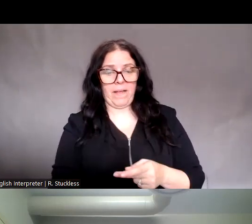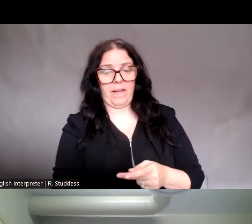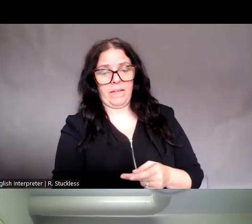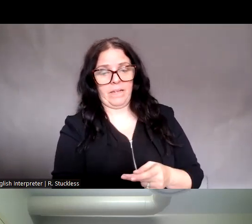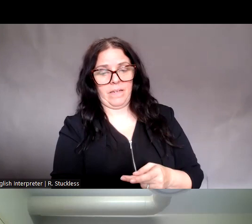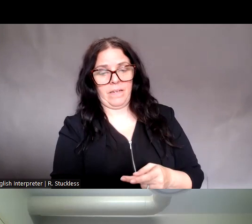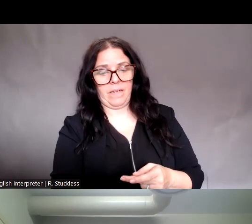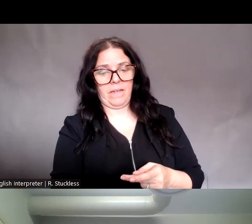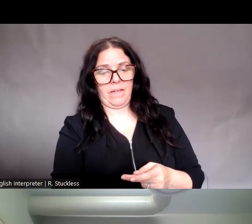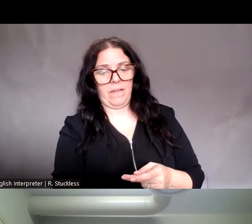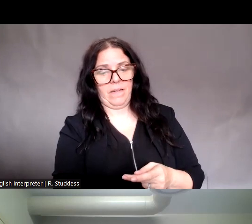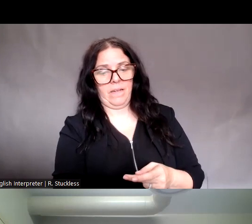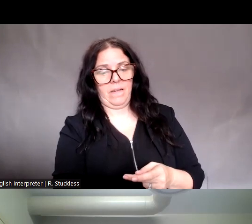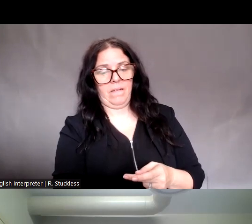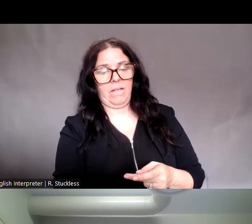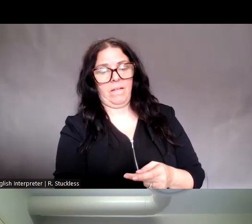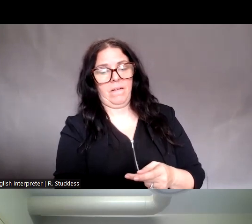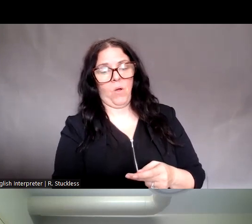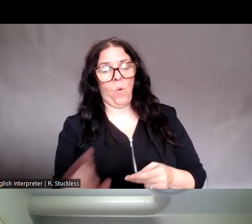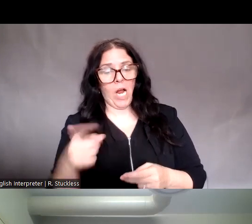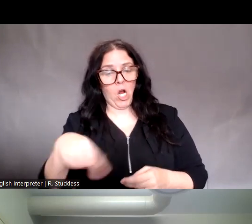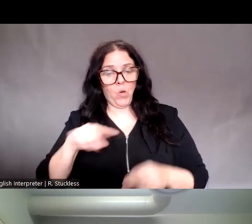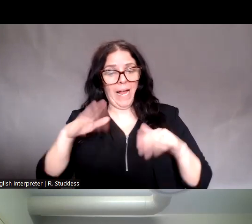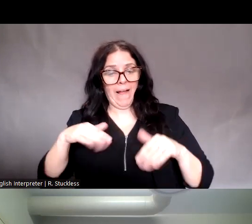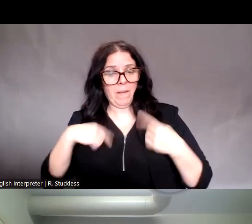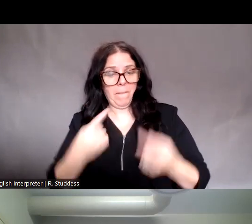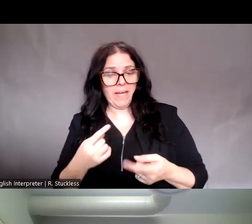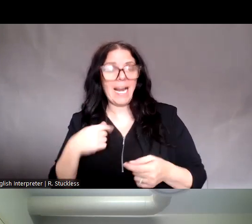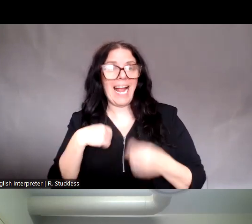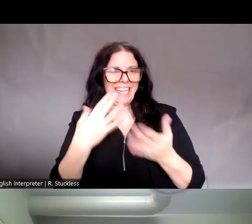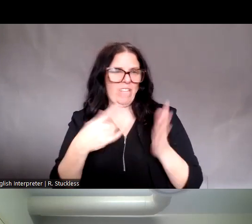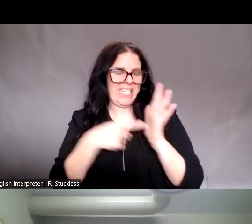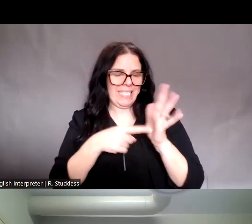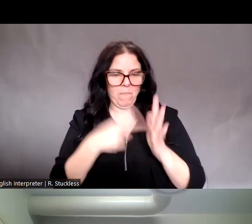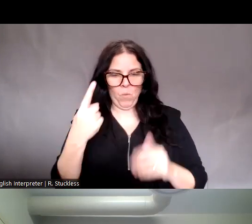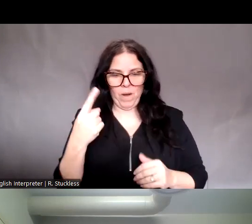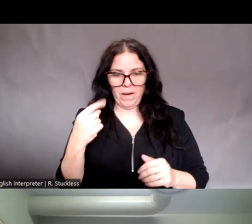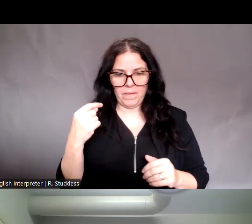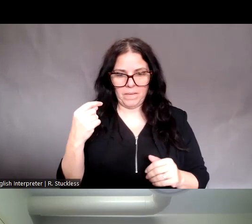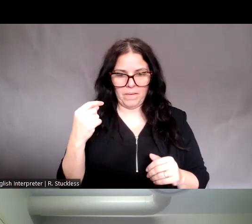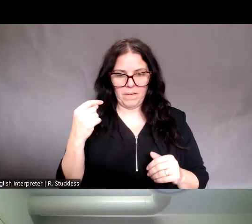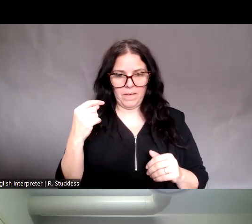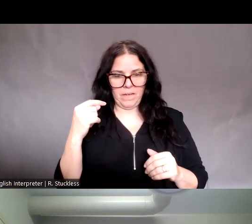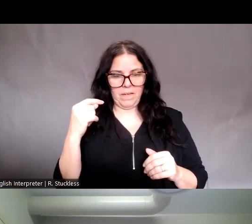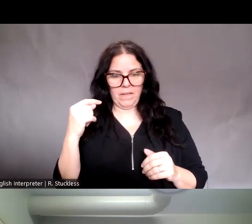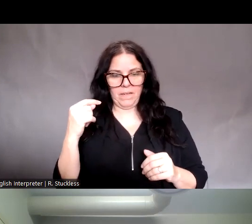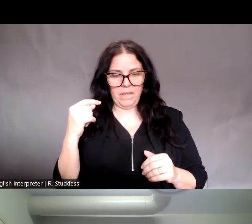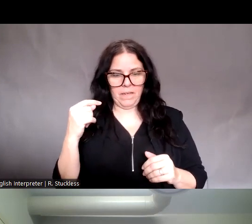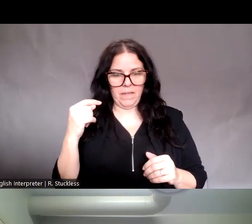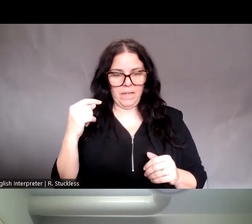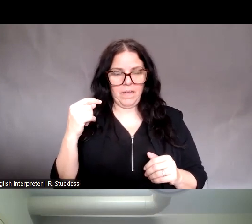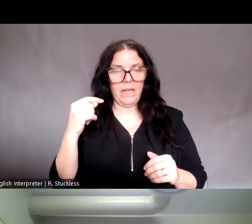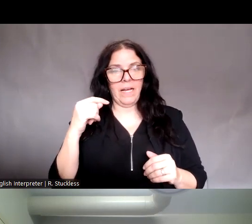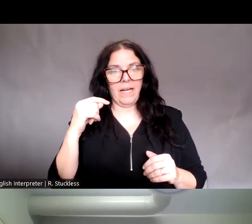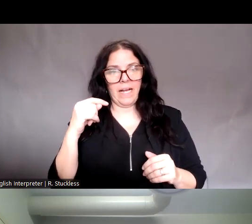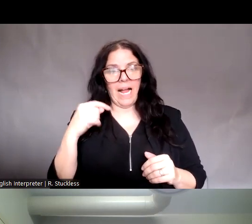have not been before, I give you a specific example. When we're working with youth, our insurance